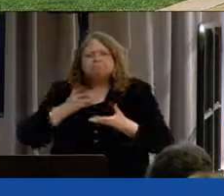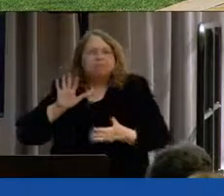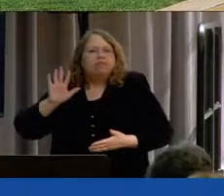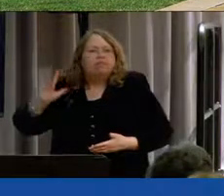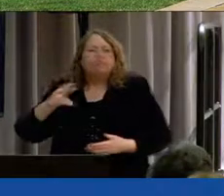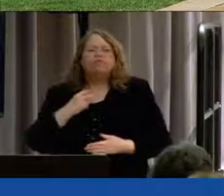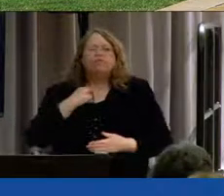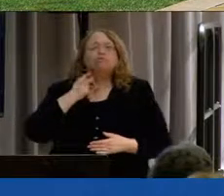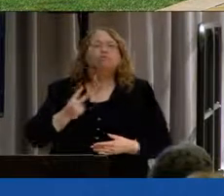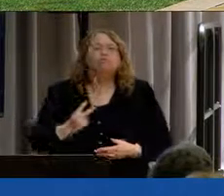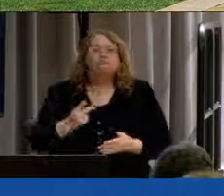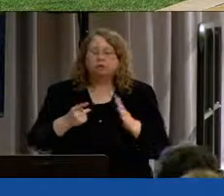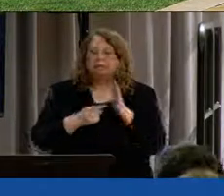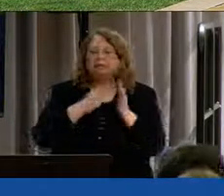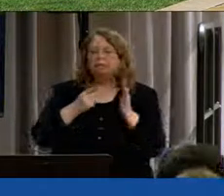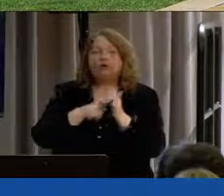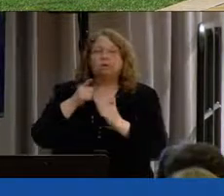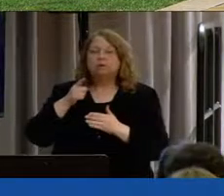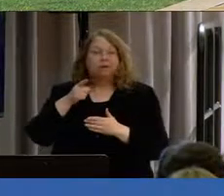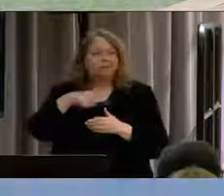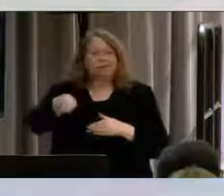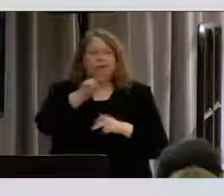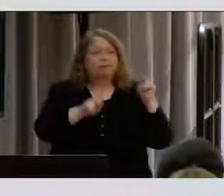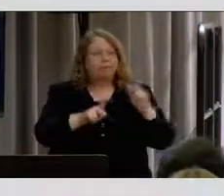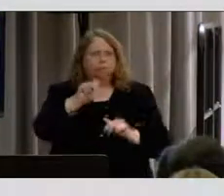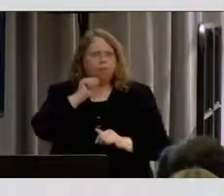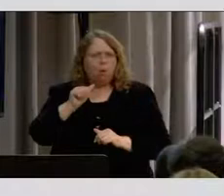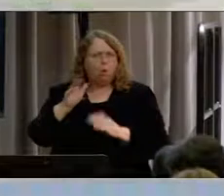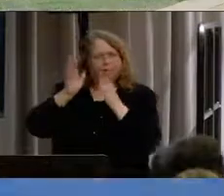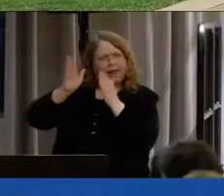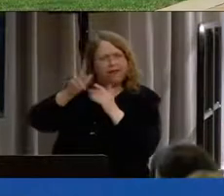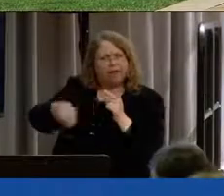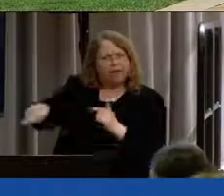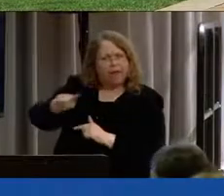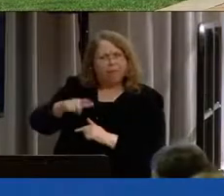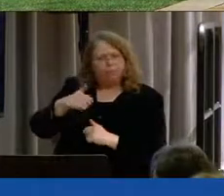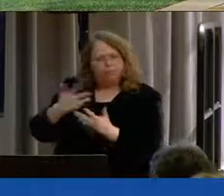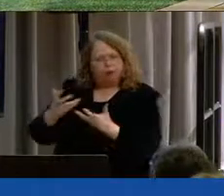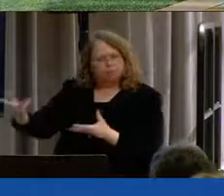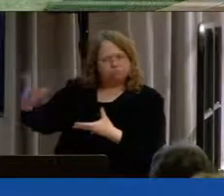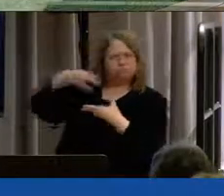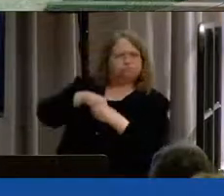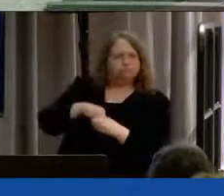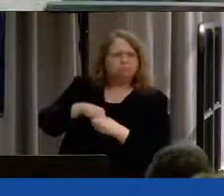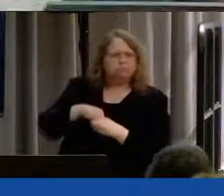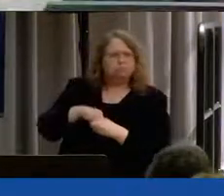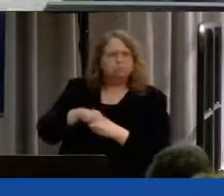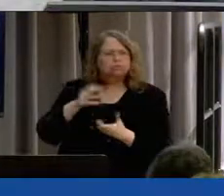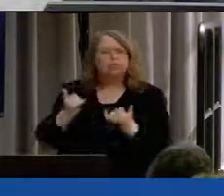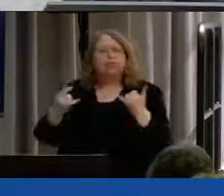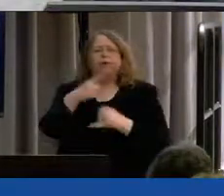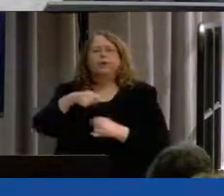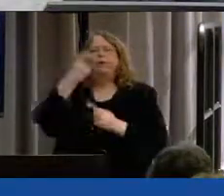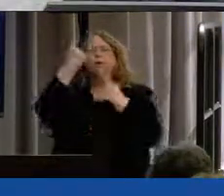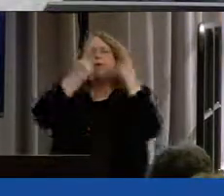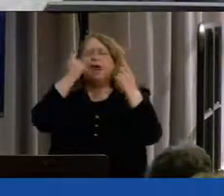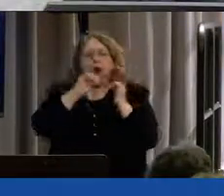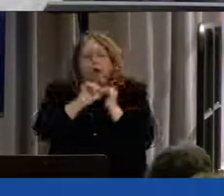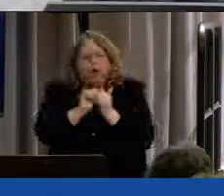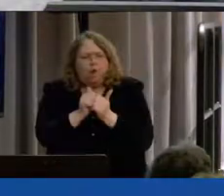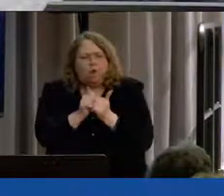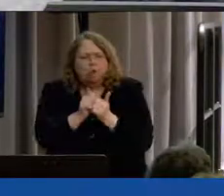aren't heard. And so I wanted to travel with you in terms of really thinking about how